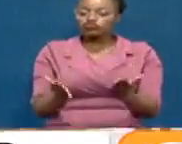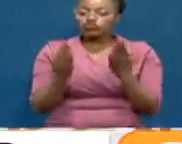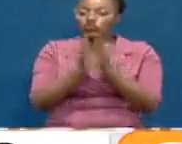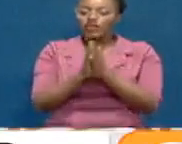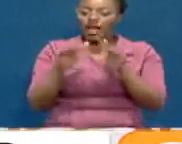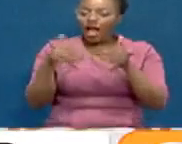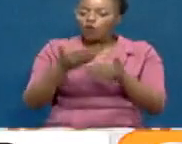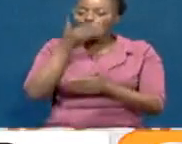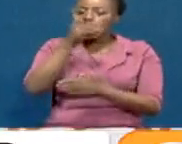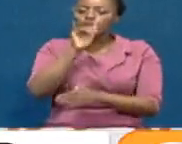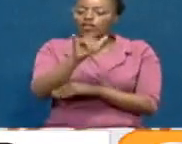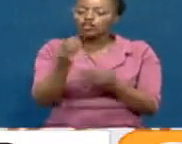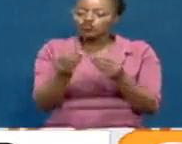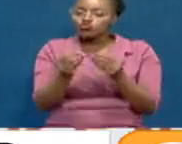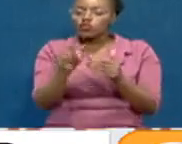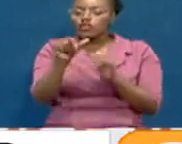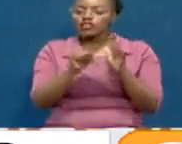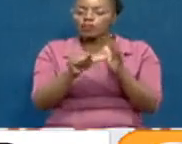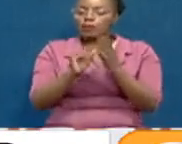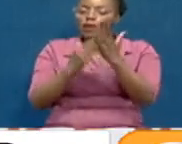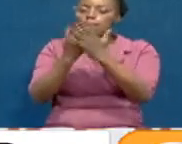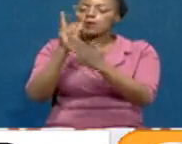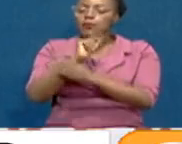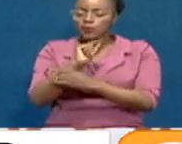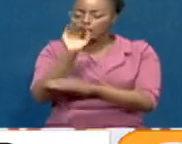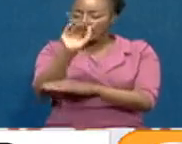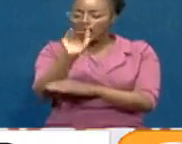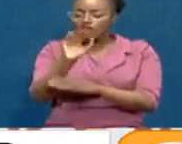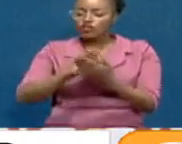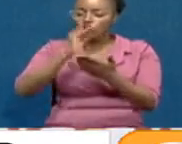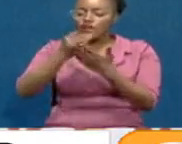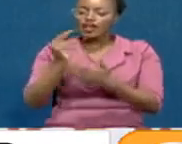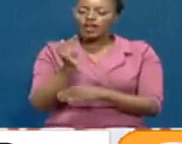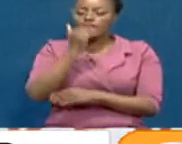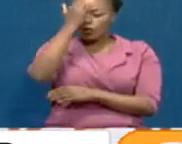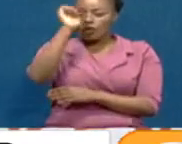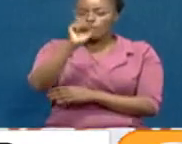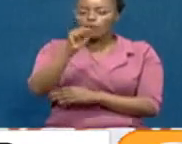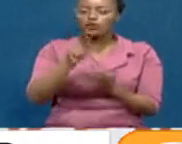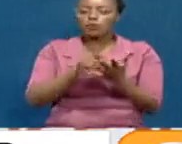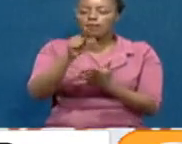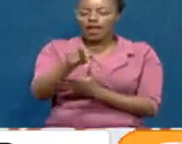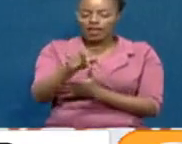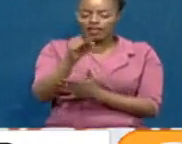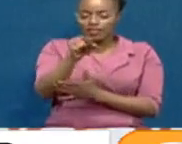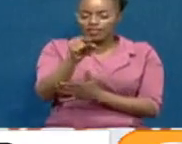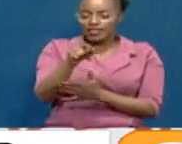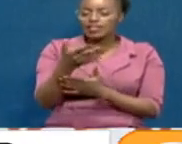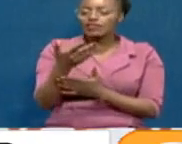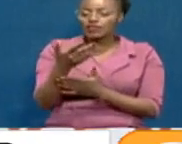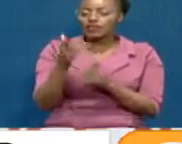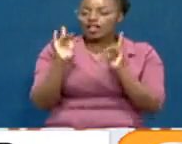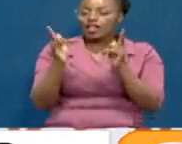response. And already we have submitted our request to Treasury to be able to be funded, to be able to buy these